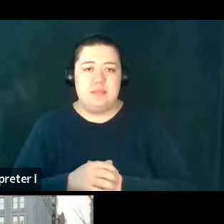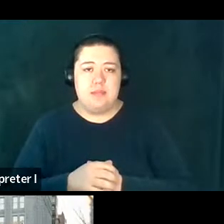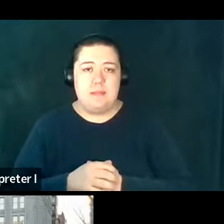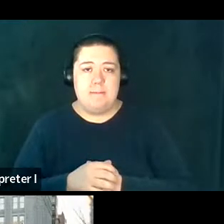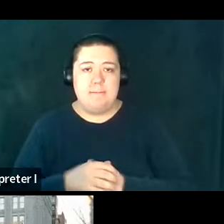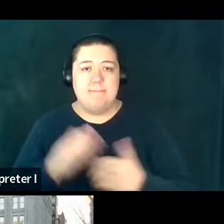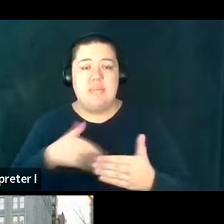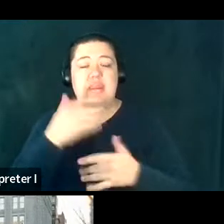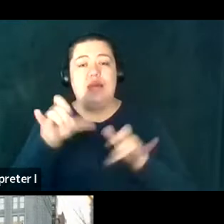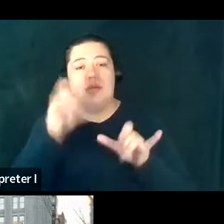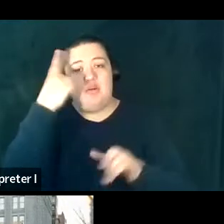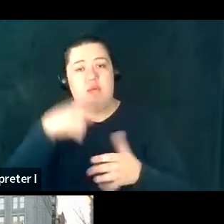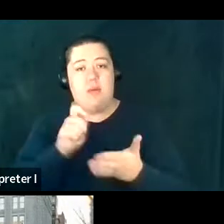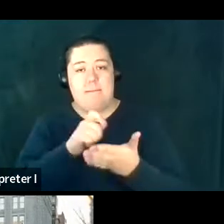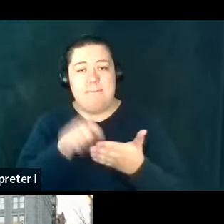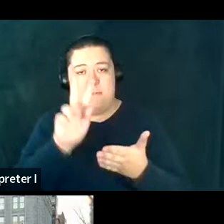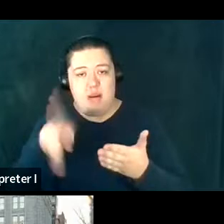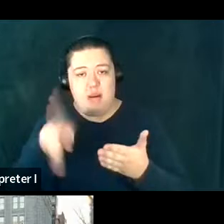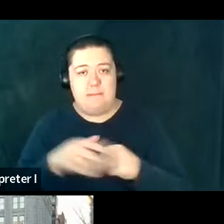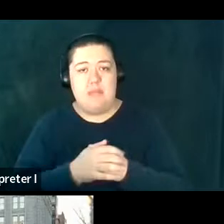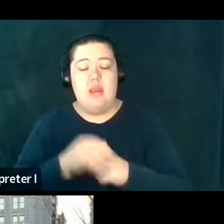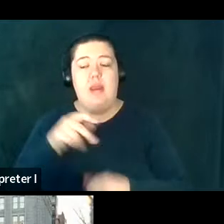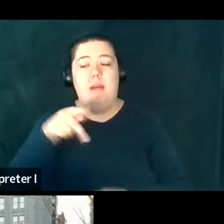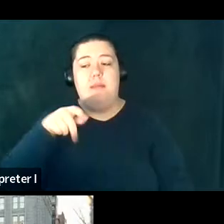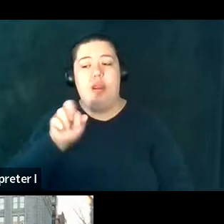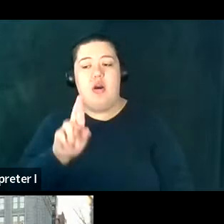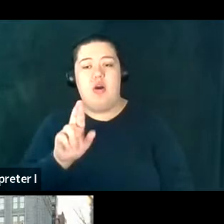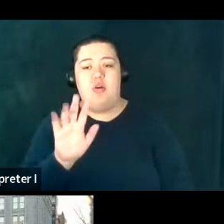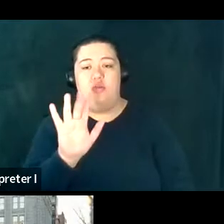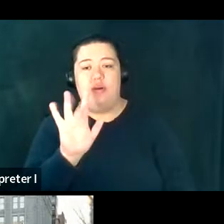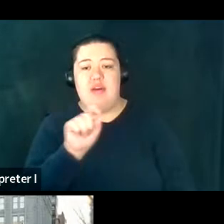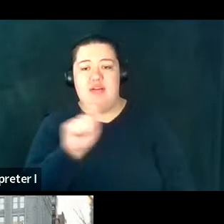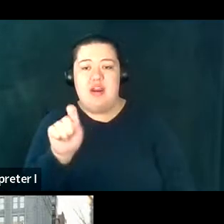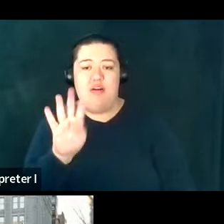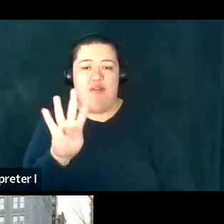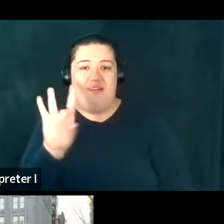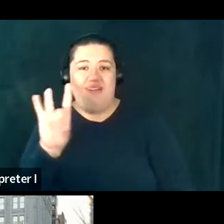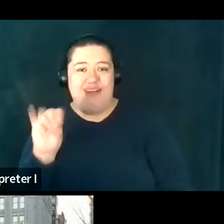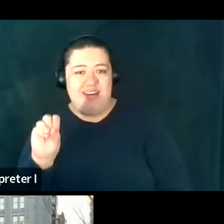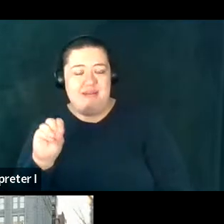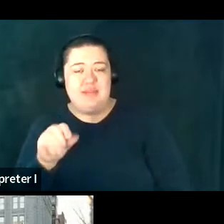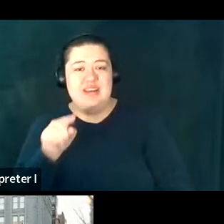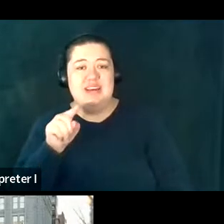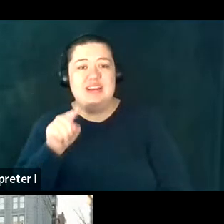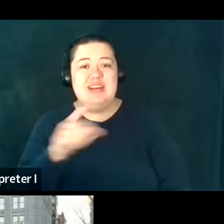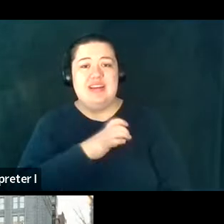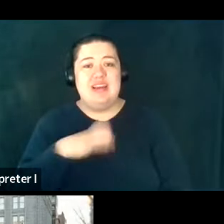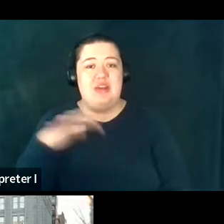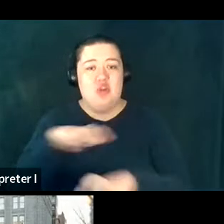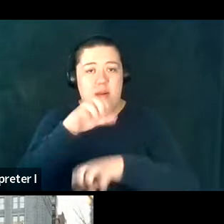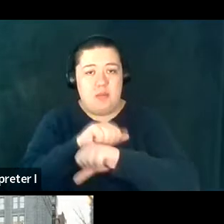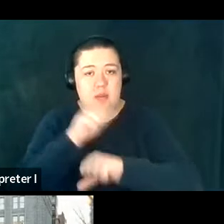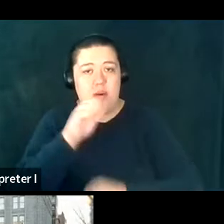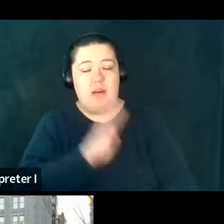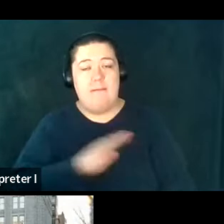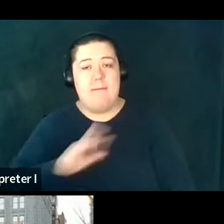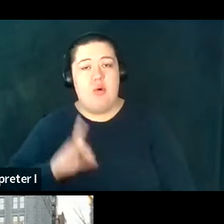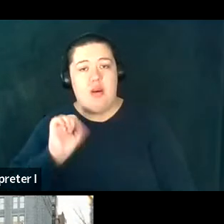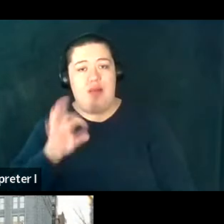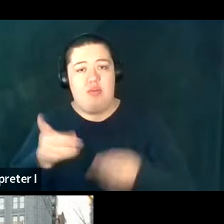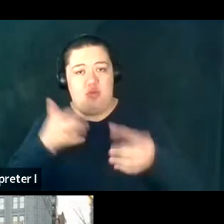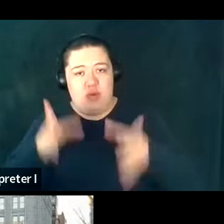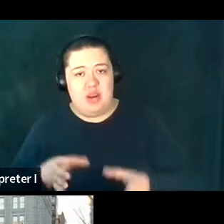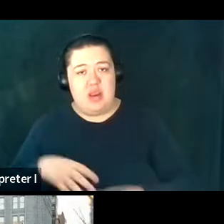The next measure for markup is PR 25-480. Again, this is a council appointment. Board of Directors of the